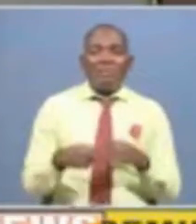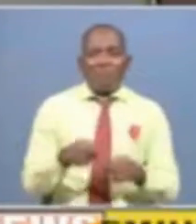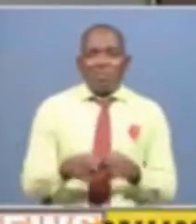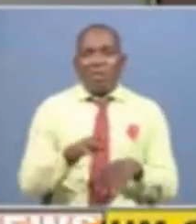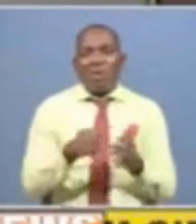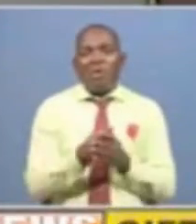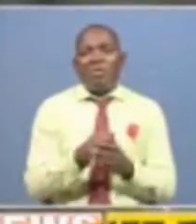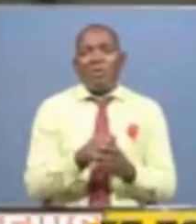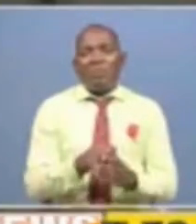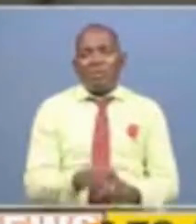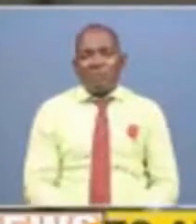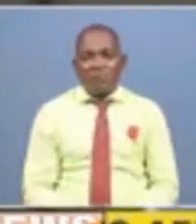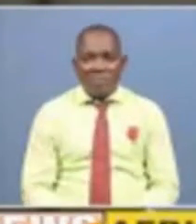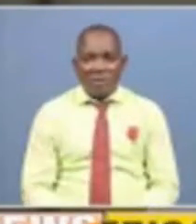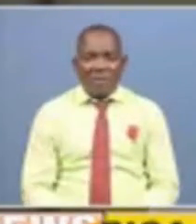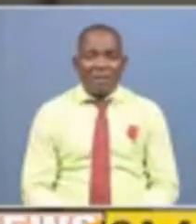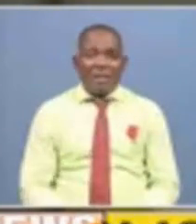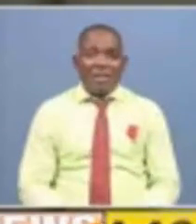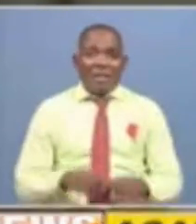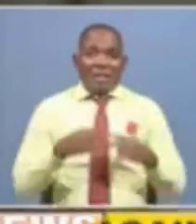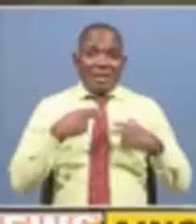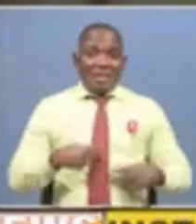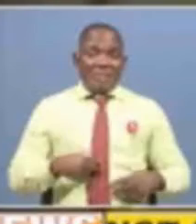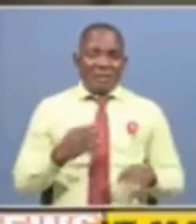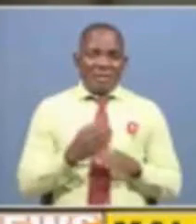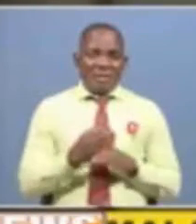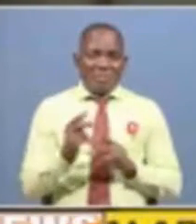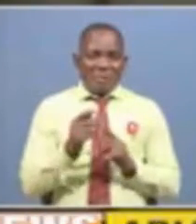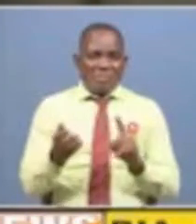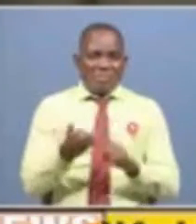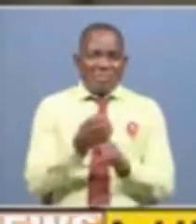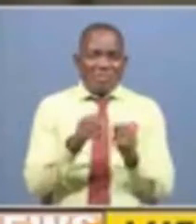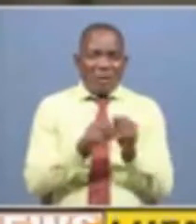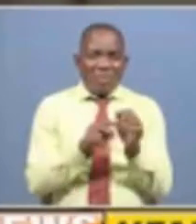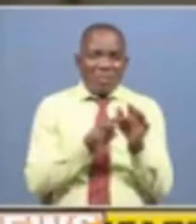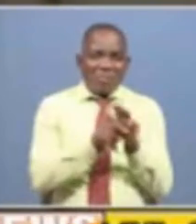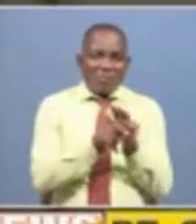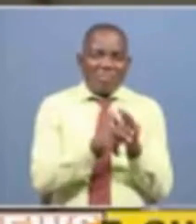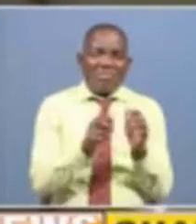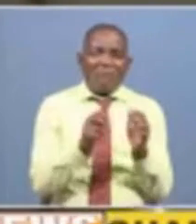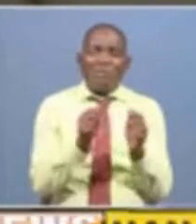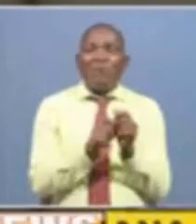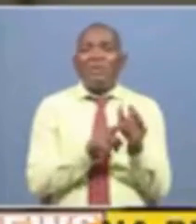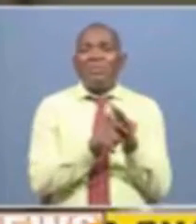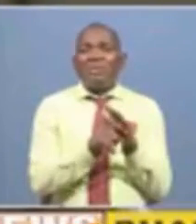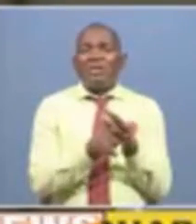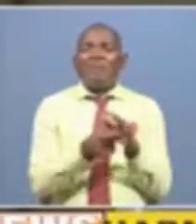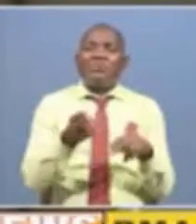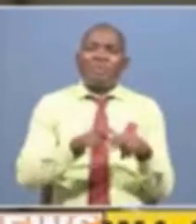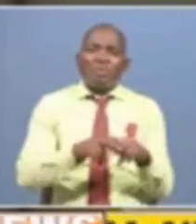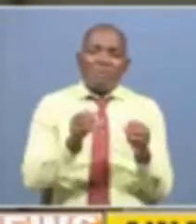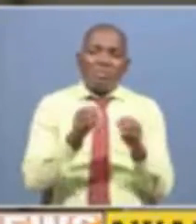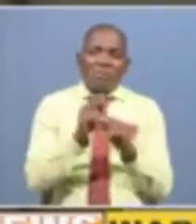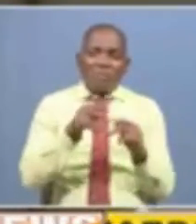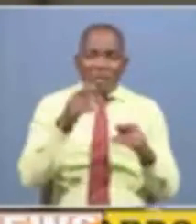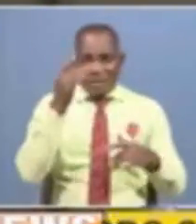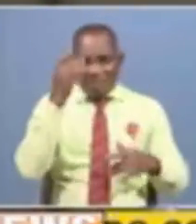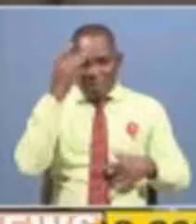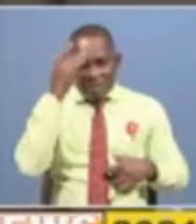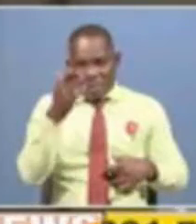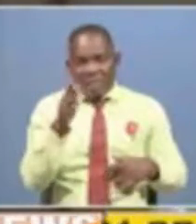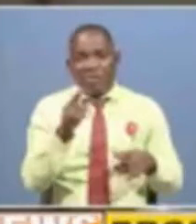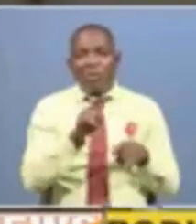among others. Healthcare-associated infections are linked with increased costs to the patient and indeed the